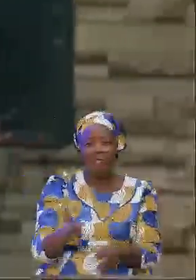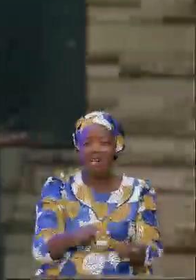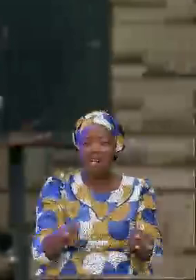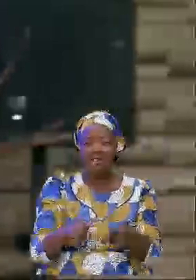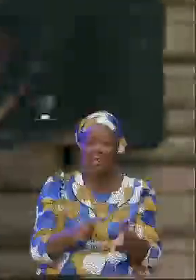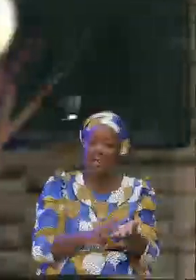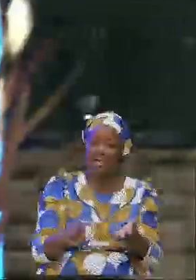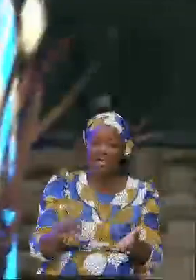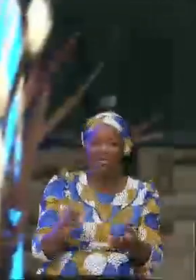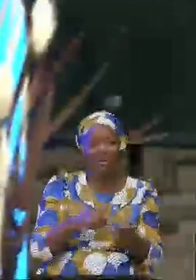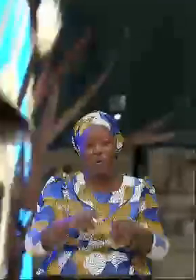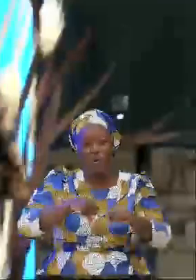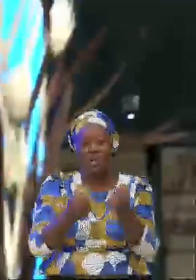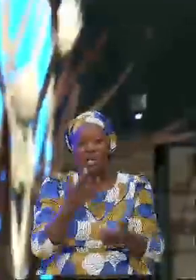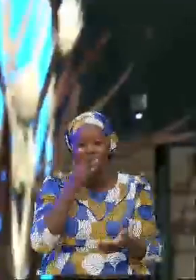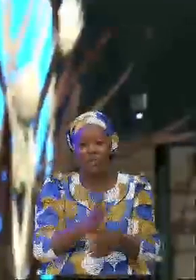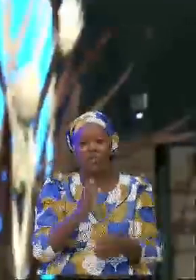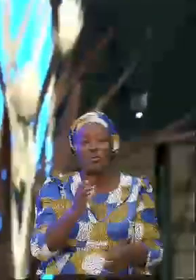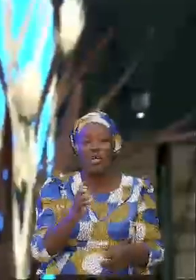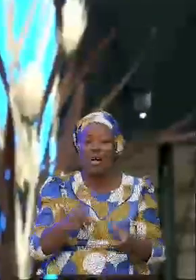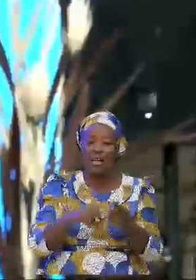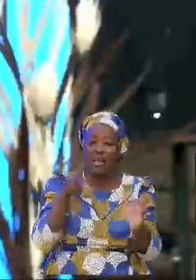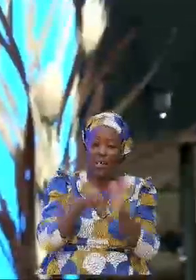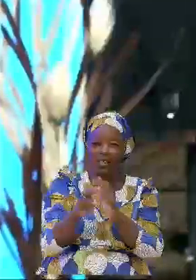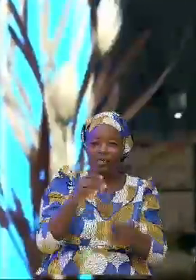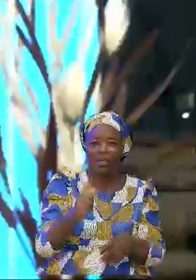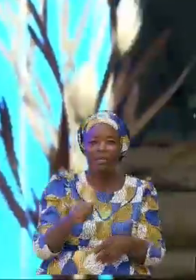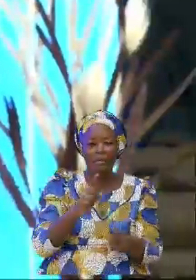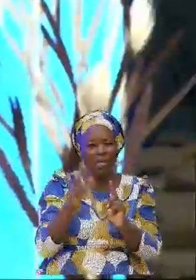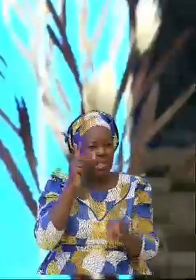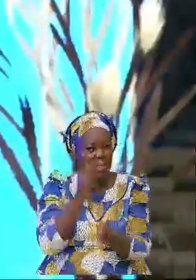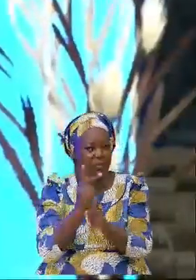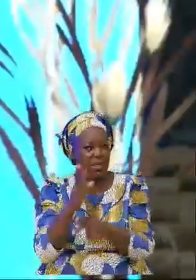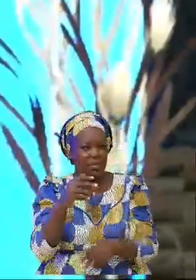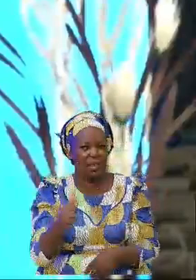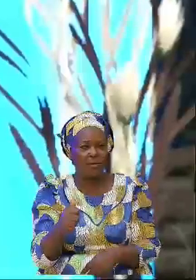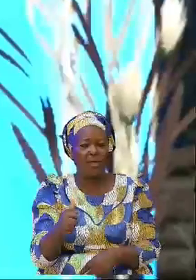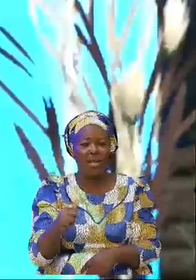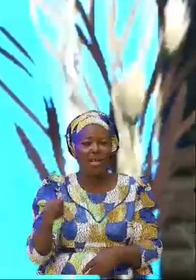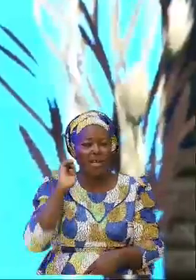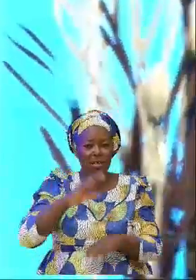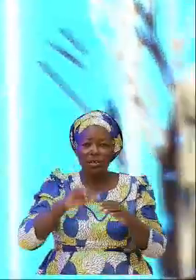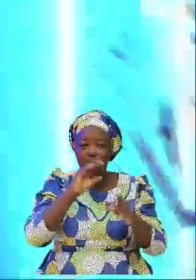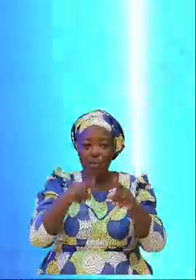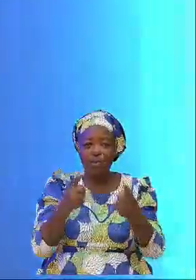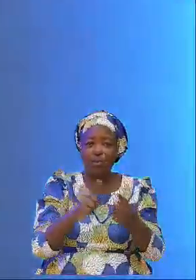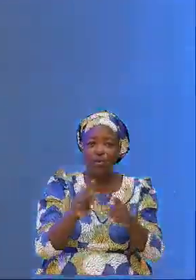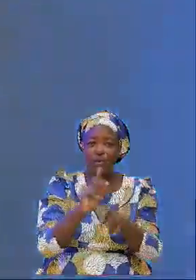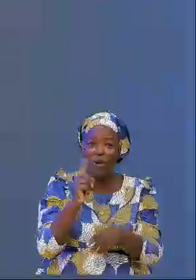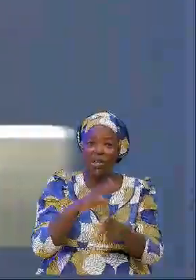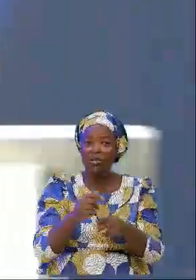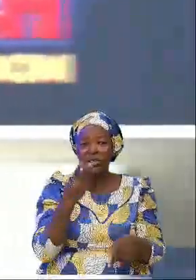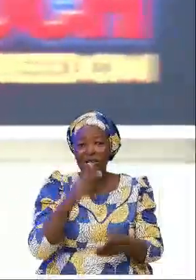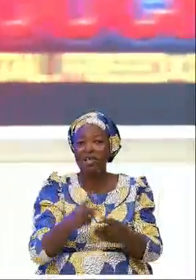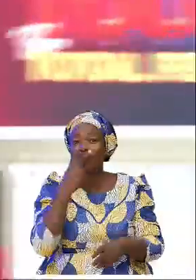nightclub and breaking bottles and, you know, killing one another. He keepeth himself. He doesn't go where